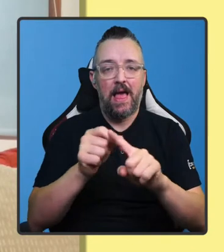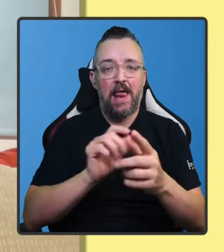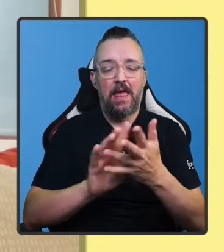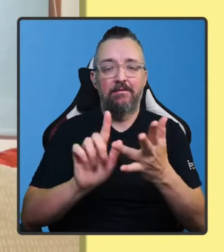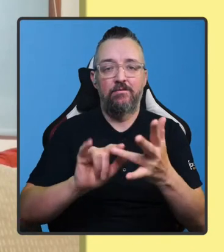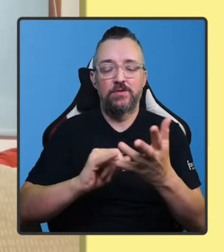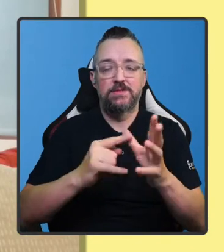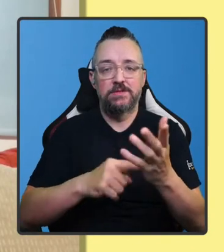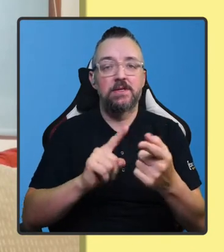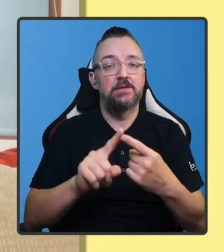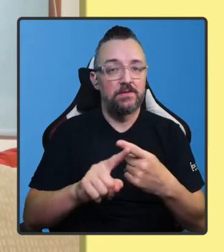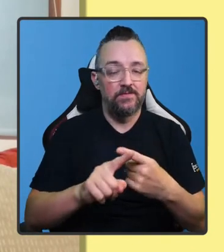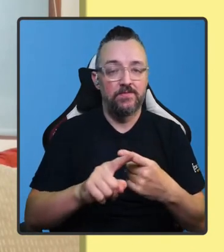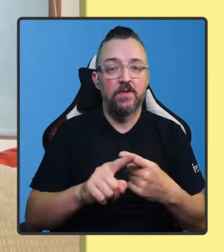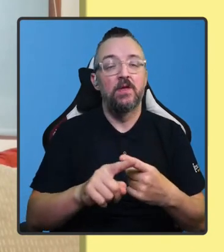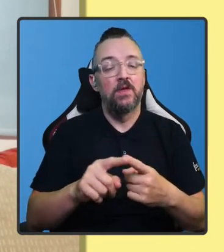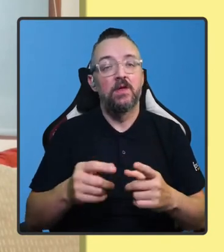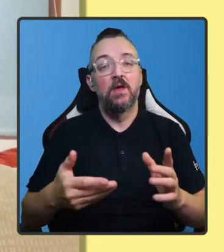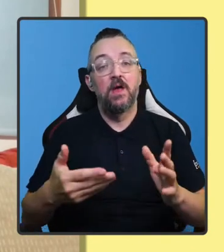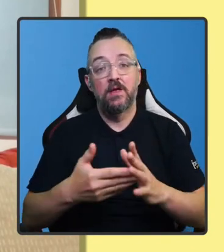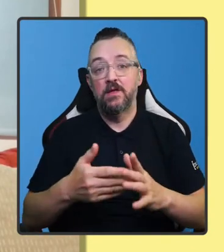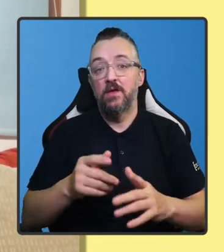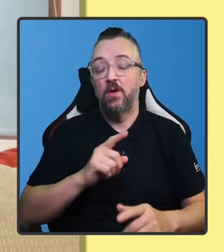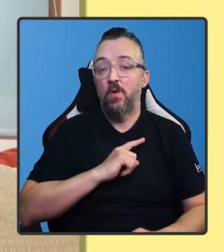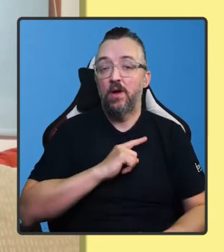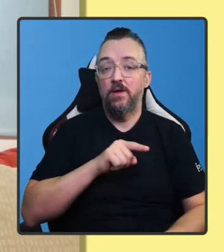And as well to go, and because of the